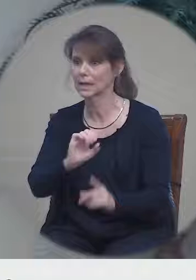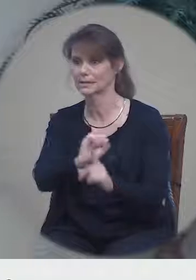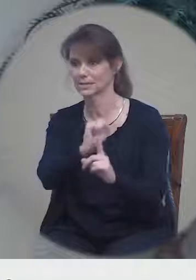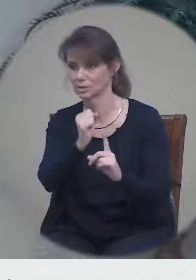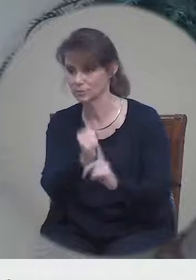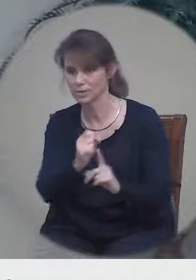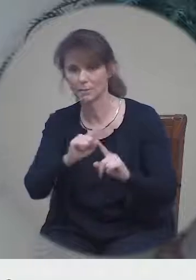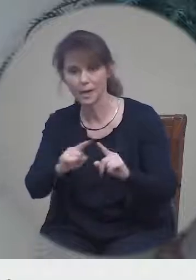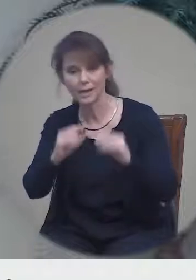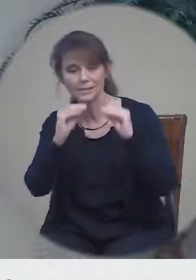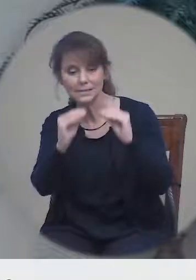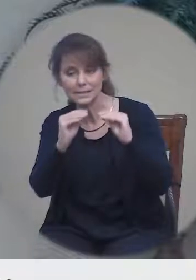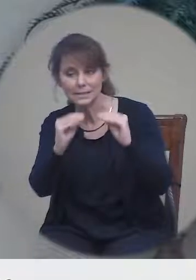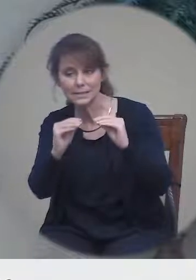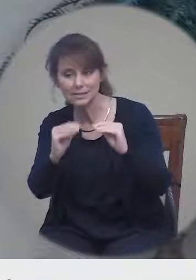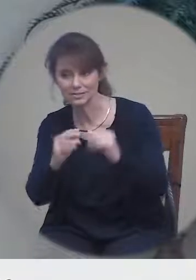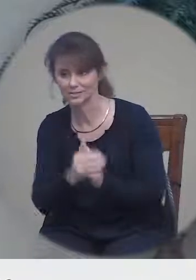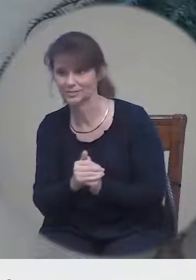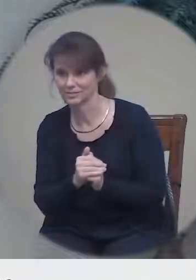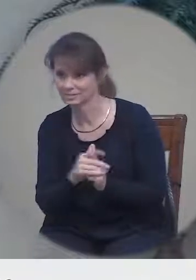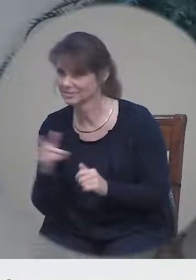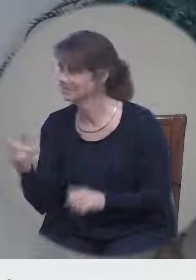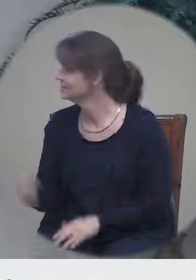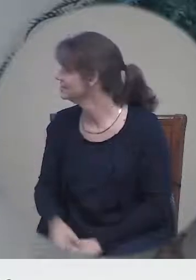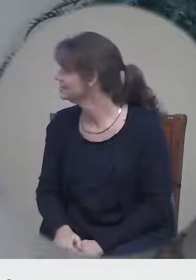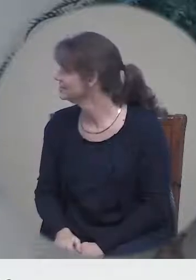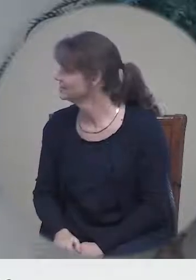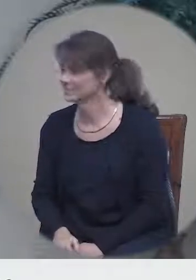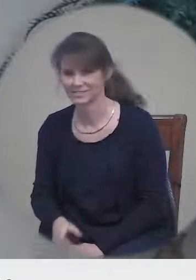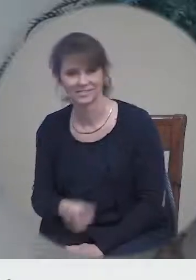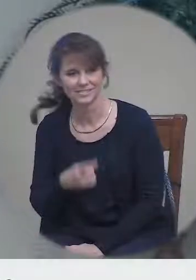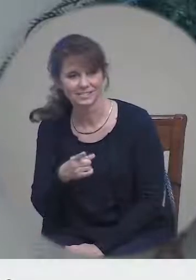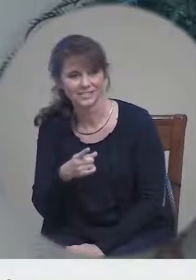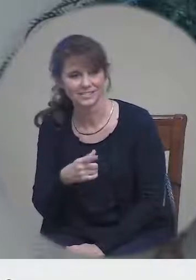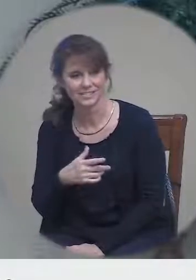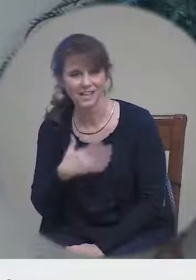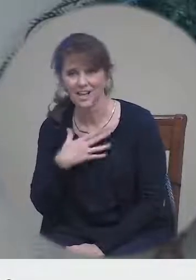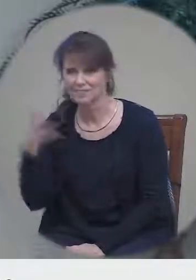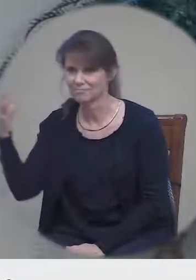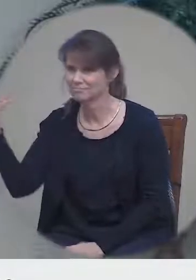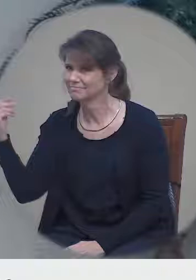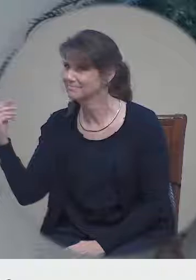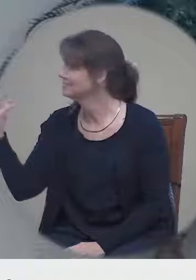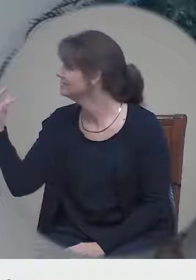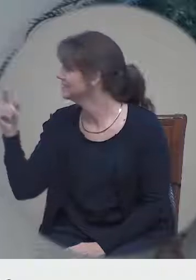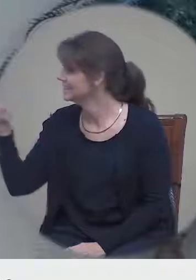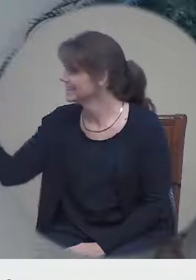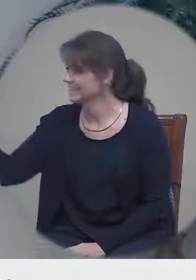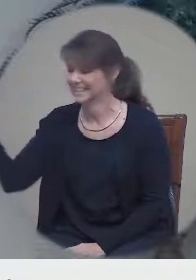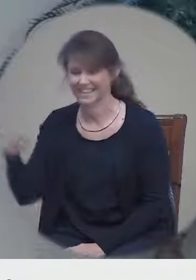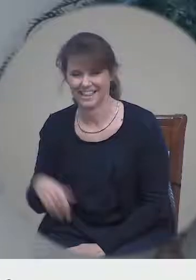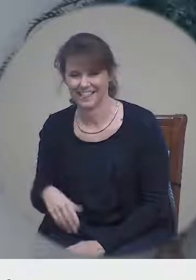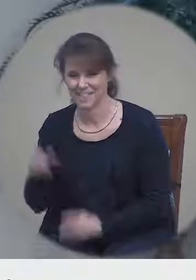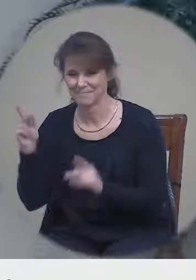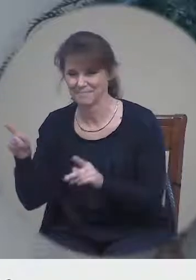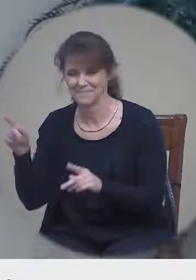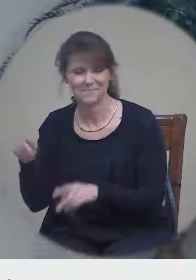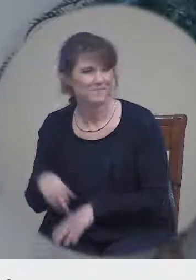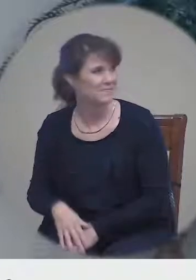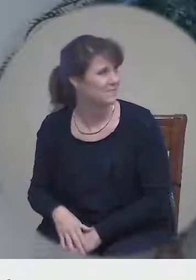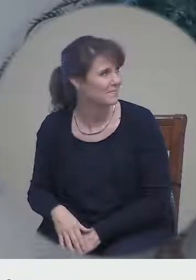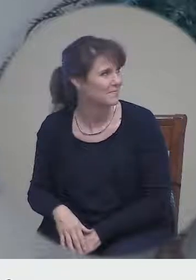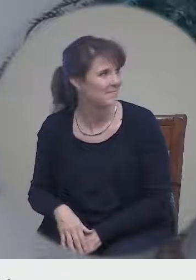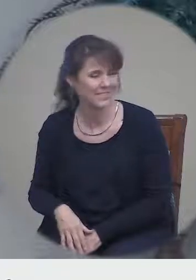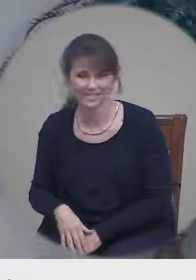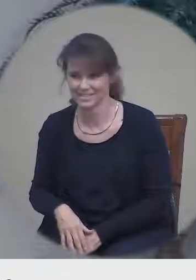Larry gets mad when I go over. Looking carefully, lest anyone fall short of the grace of God. The